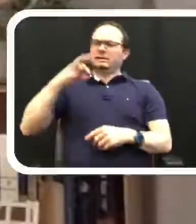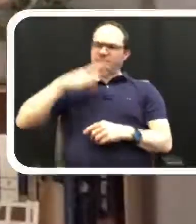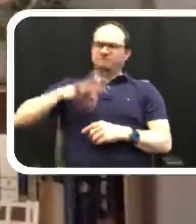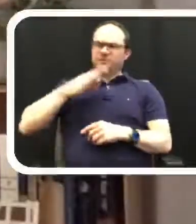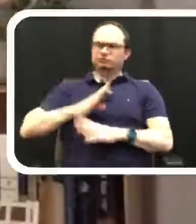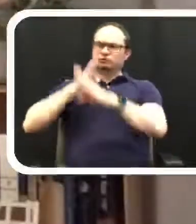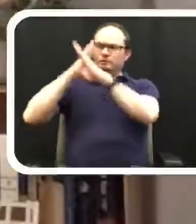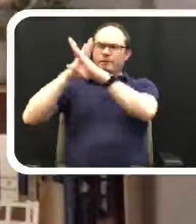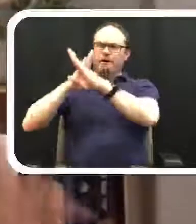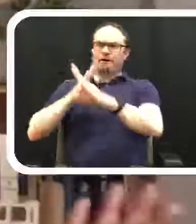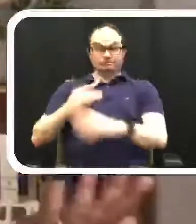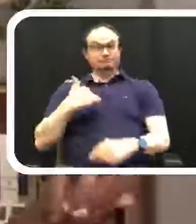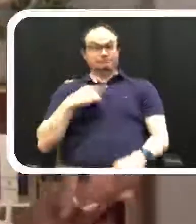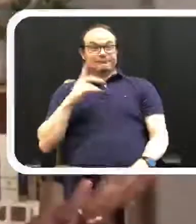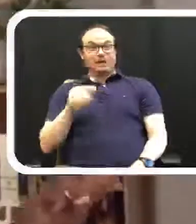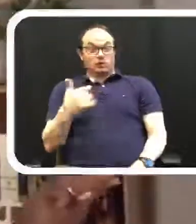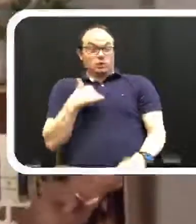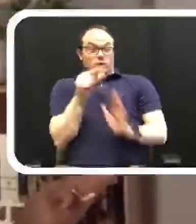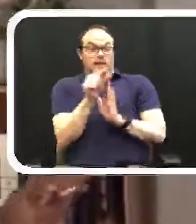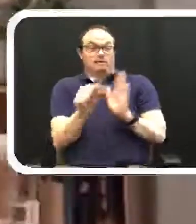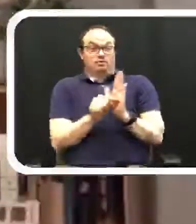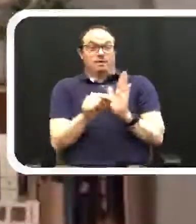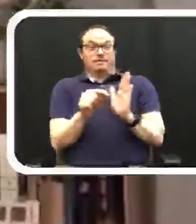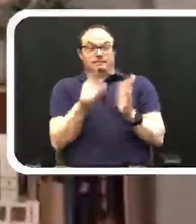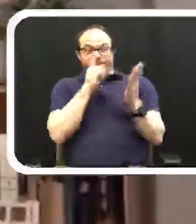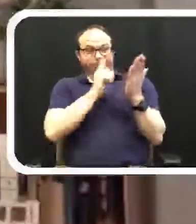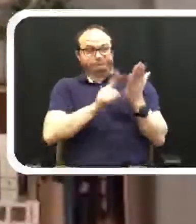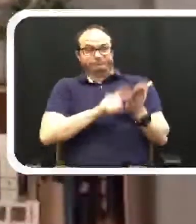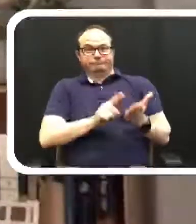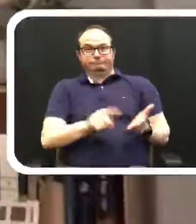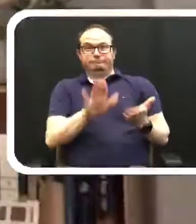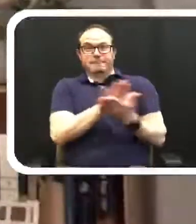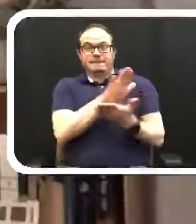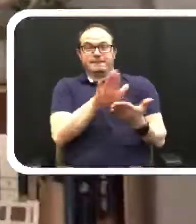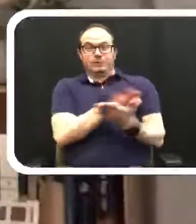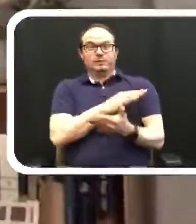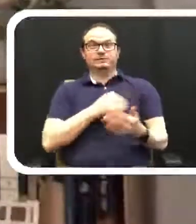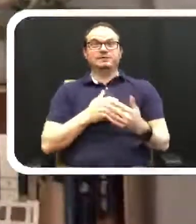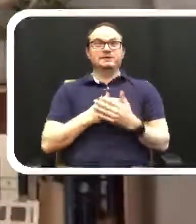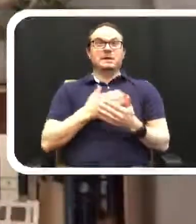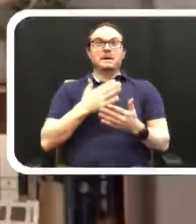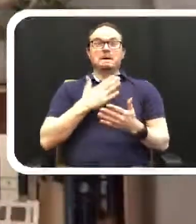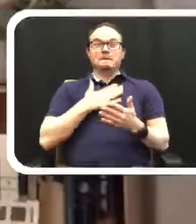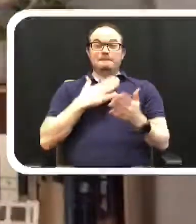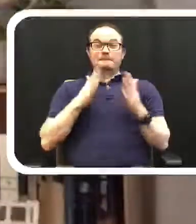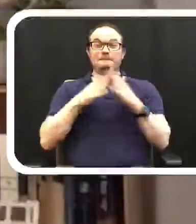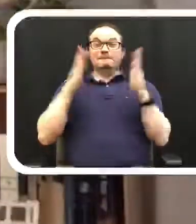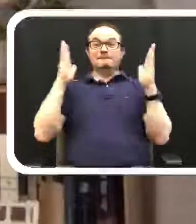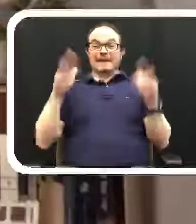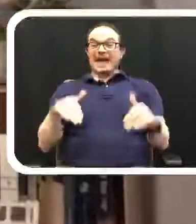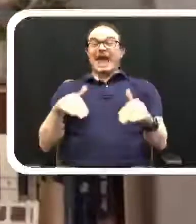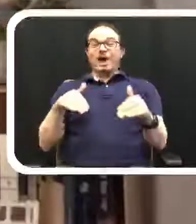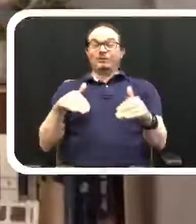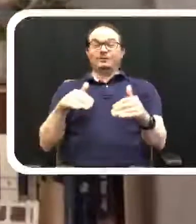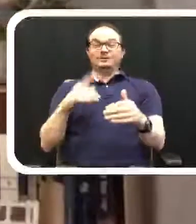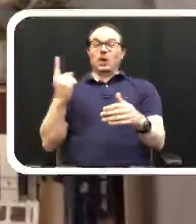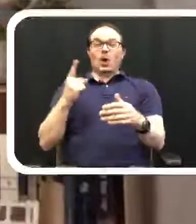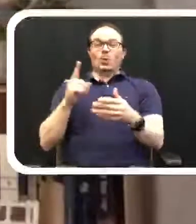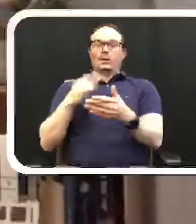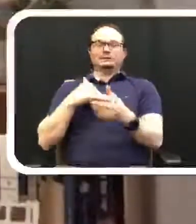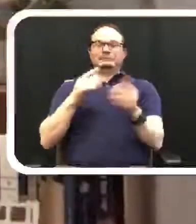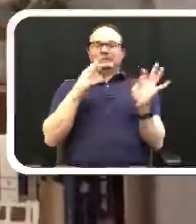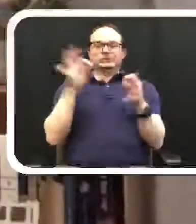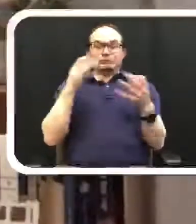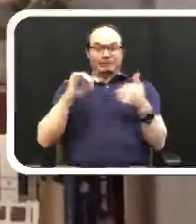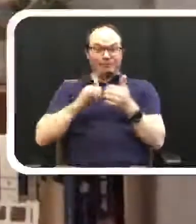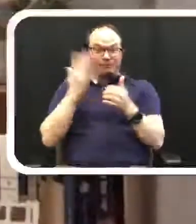that. I do it when I'm grading papers, to be honest, because my house is never cleaner than when I have to grade papers. And so